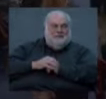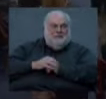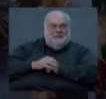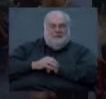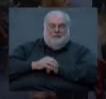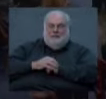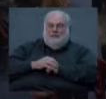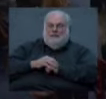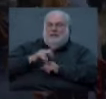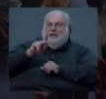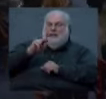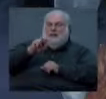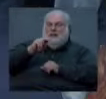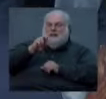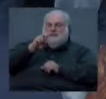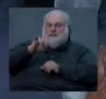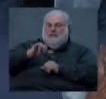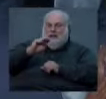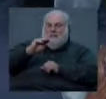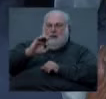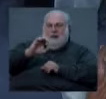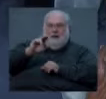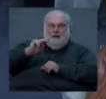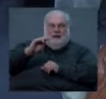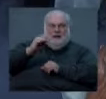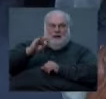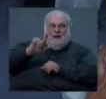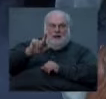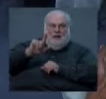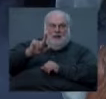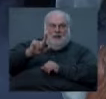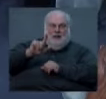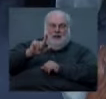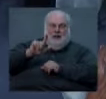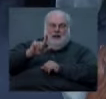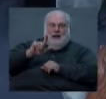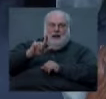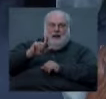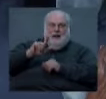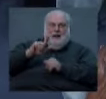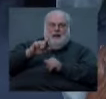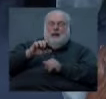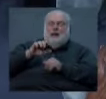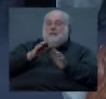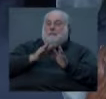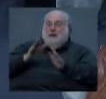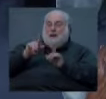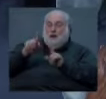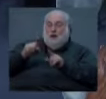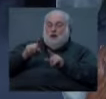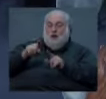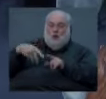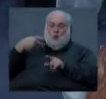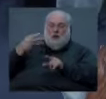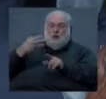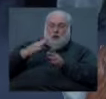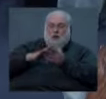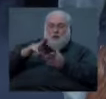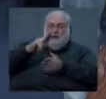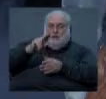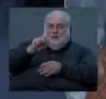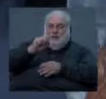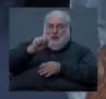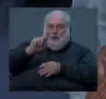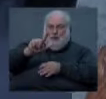I am Kenzie McNichol. I attend Episcopal Collegiate School, and I plan to attend Washington University in St.